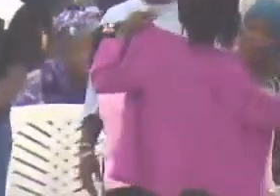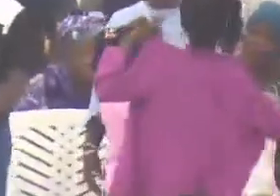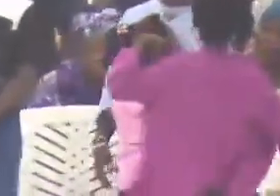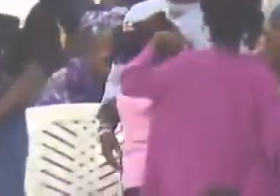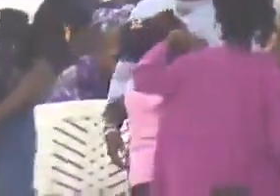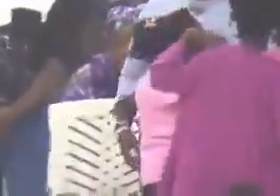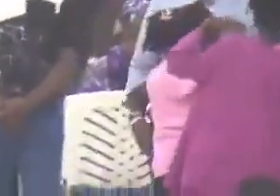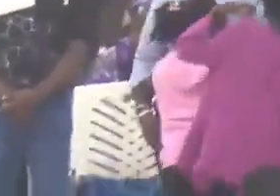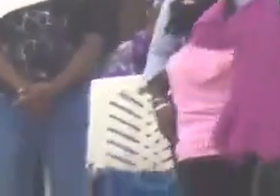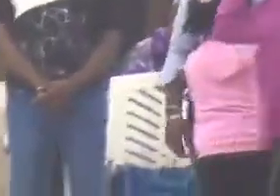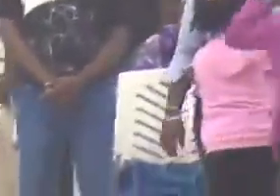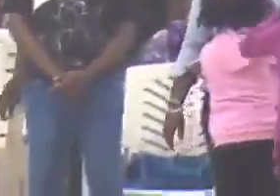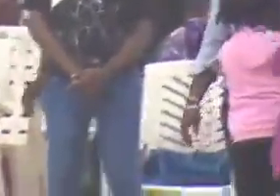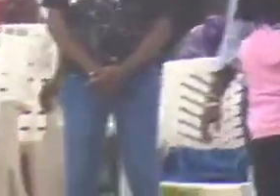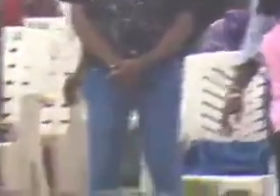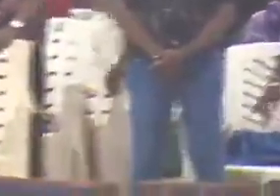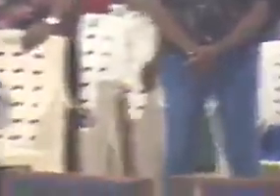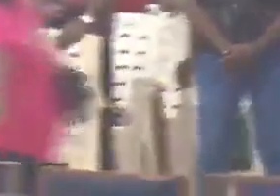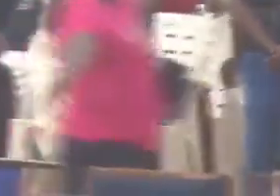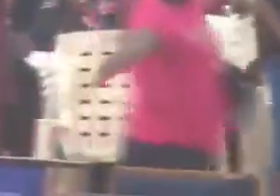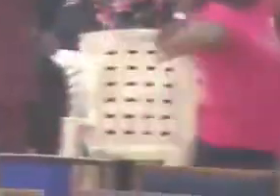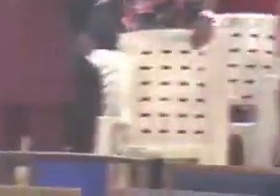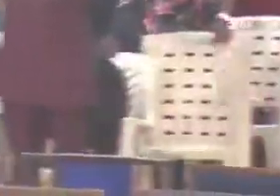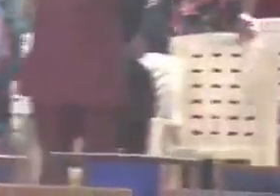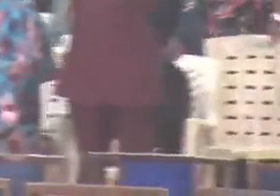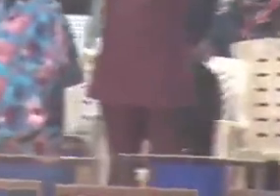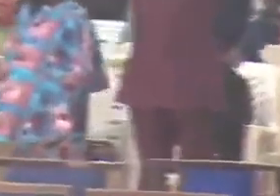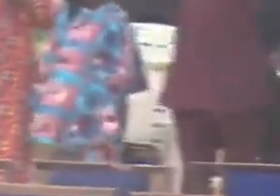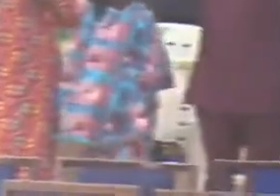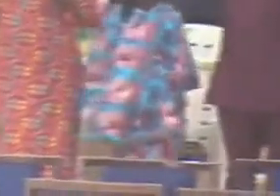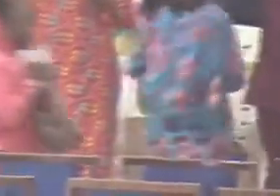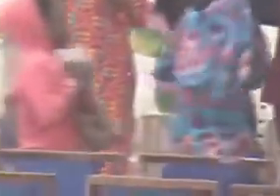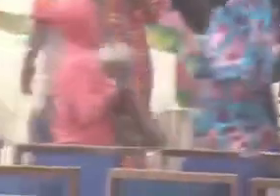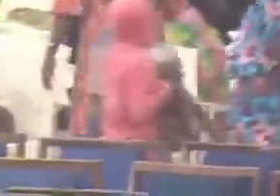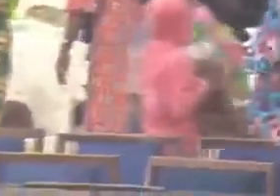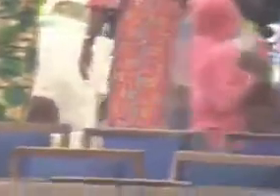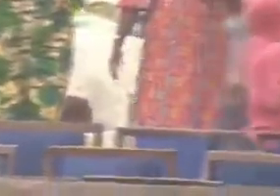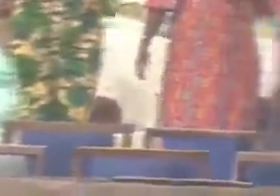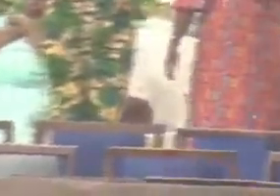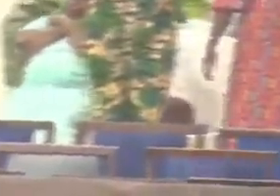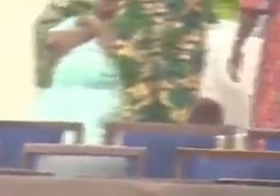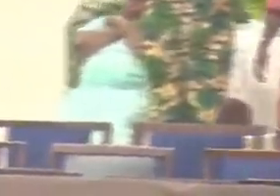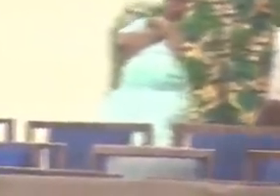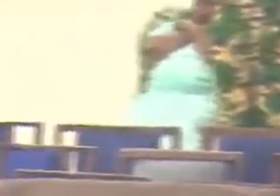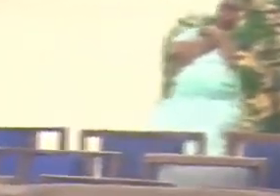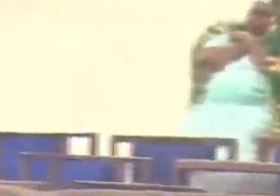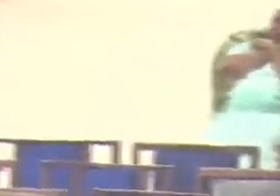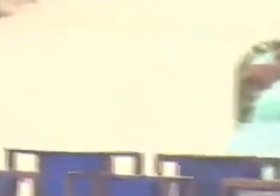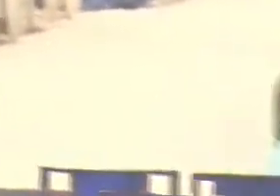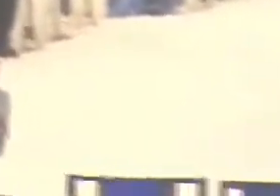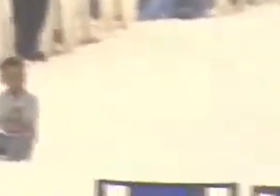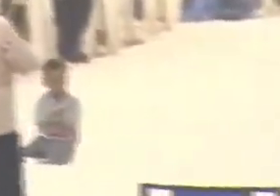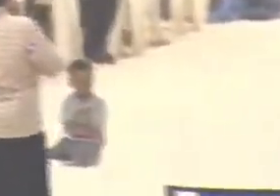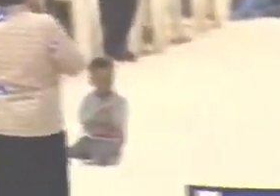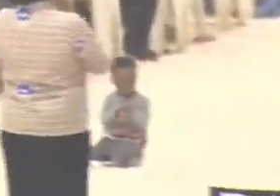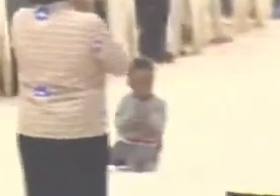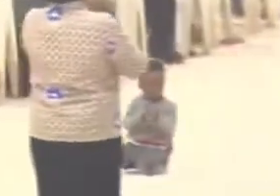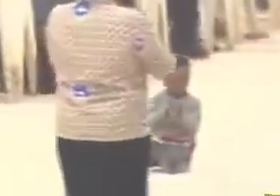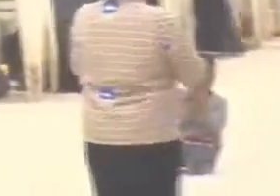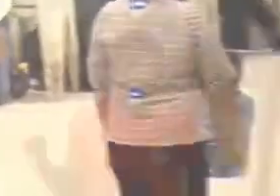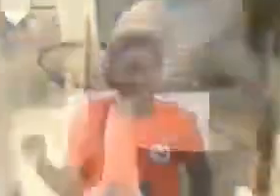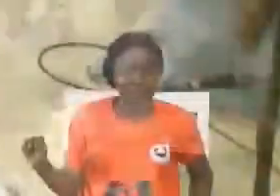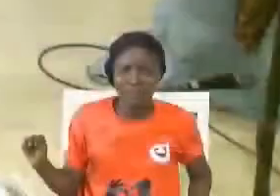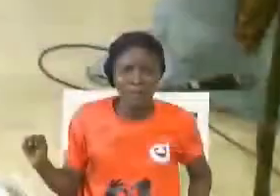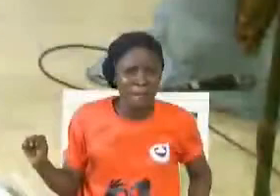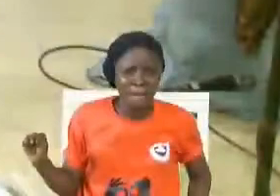his power, in his honor, in his majesty, when I walk around,